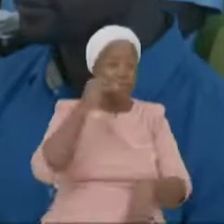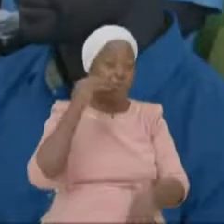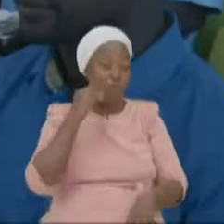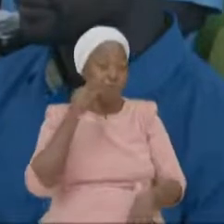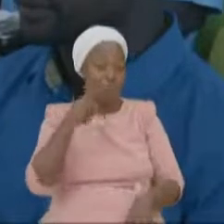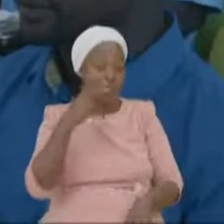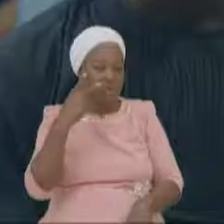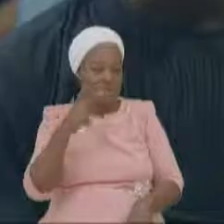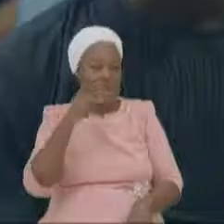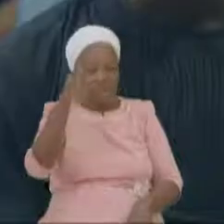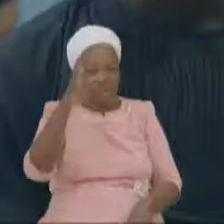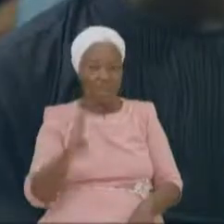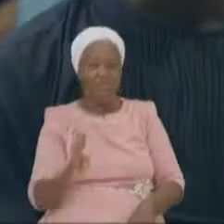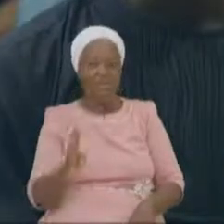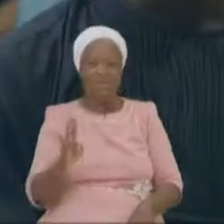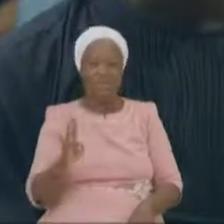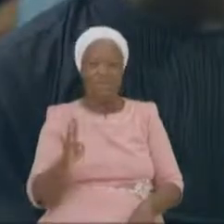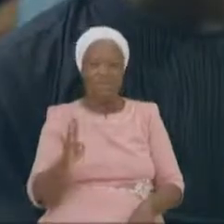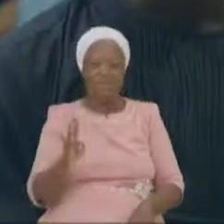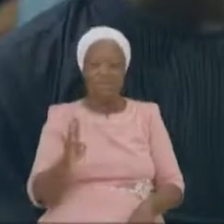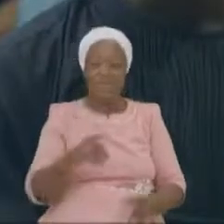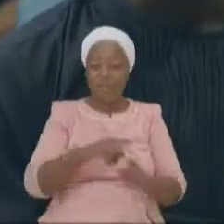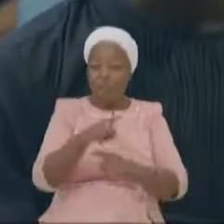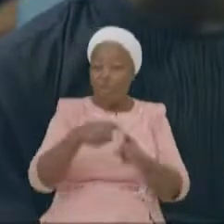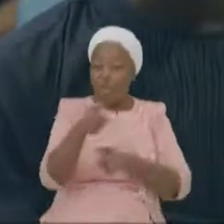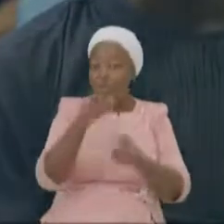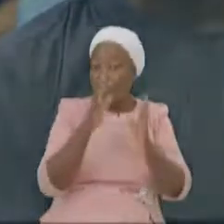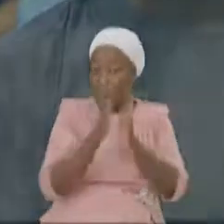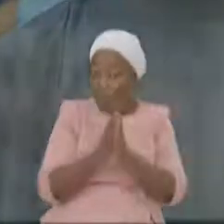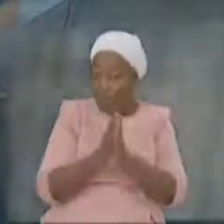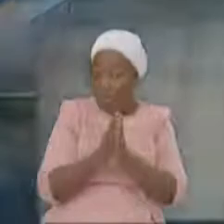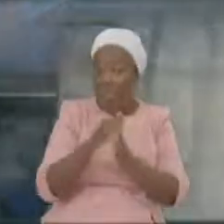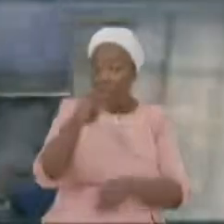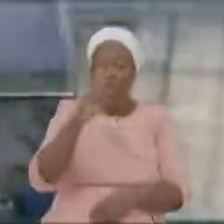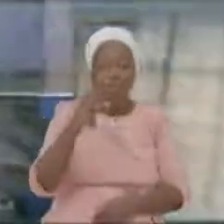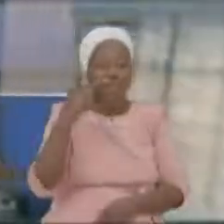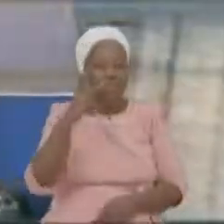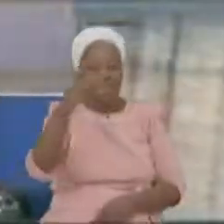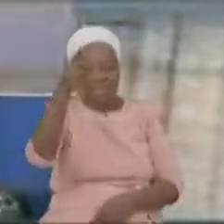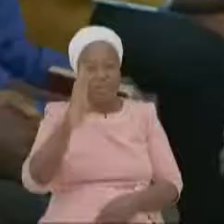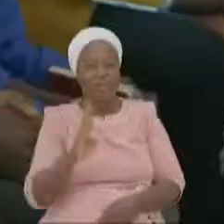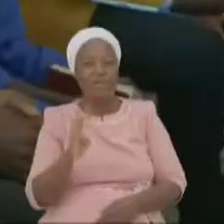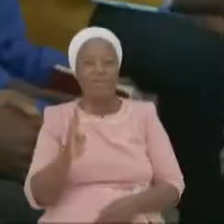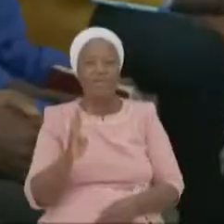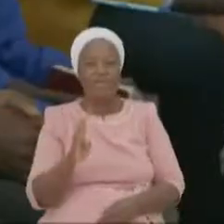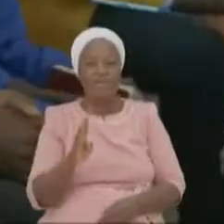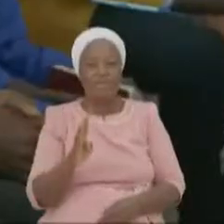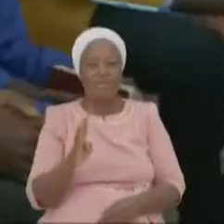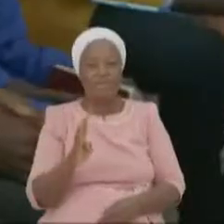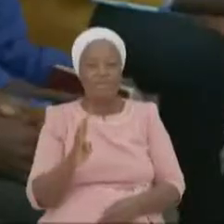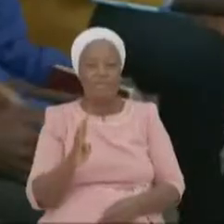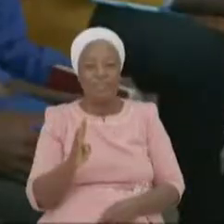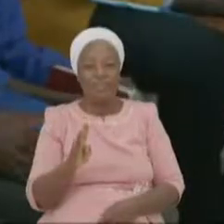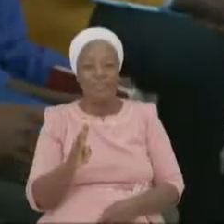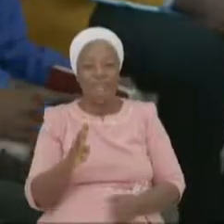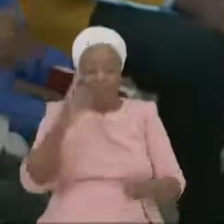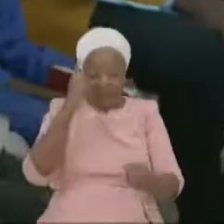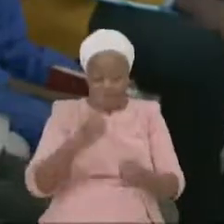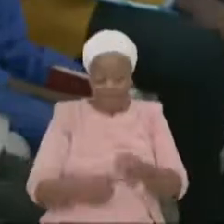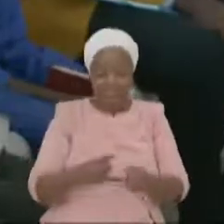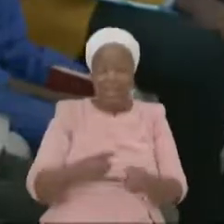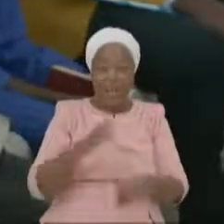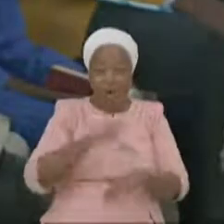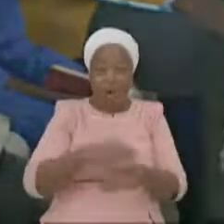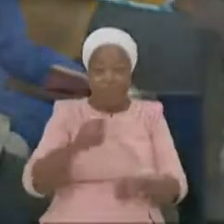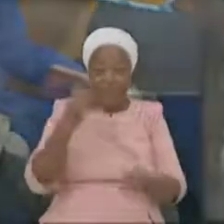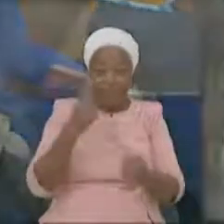will see God. When you pray, you will see God. And finally, on the